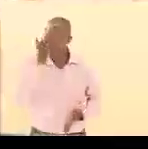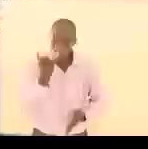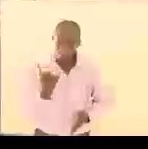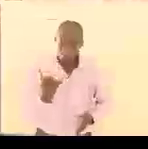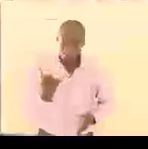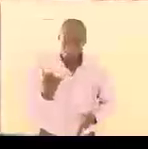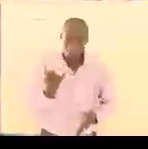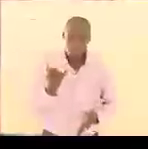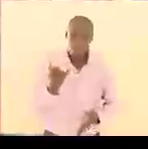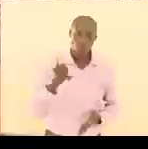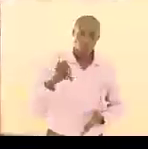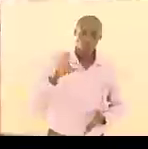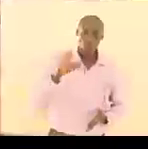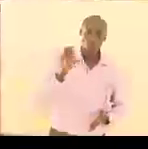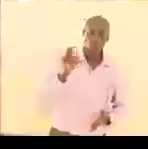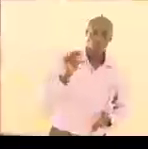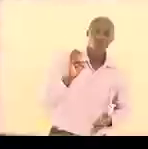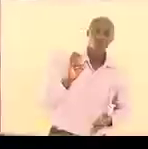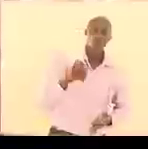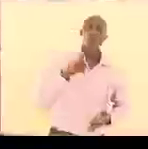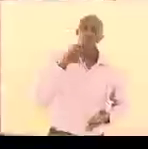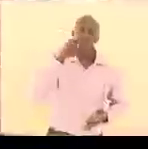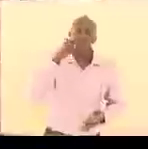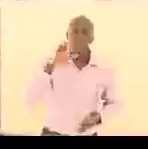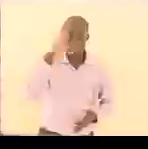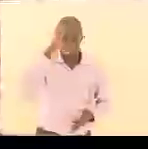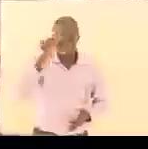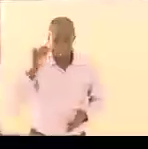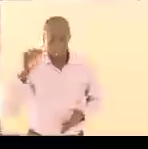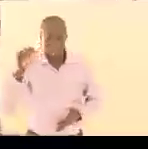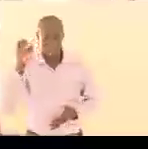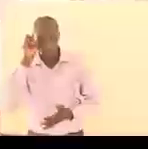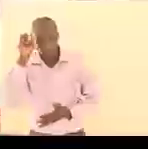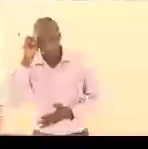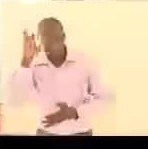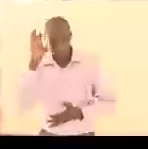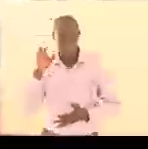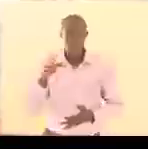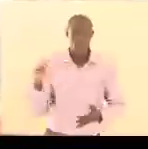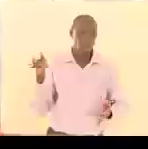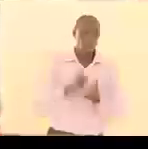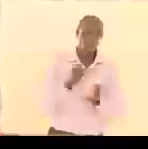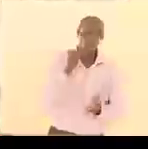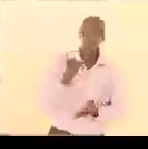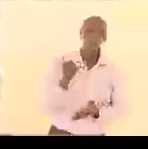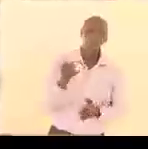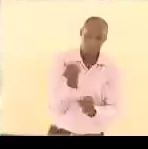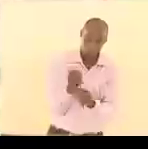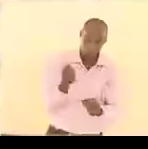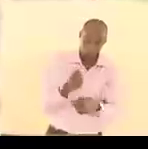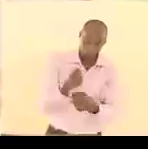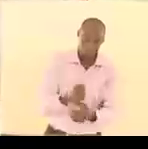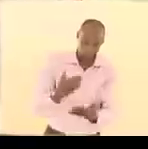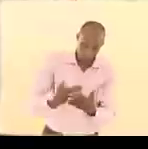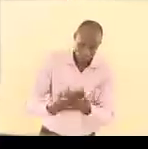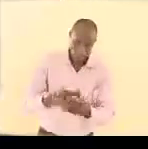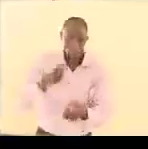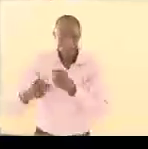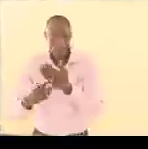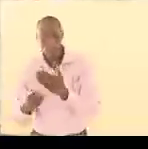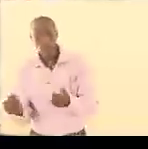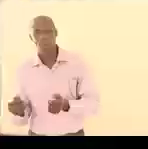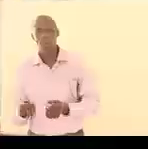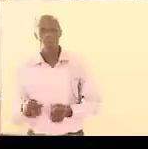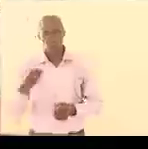that is why con men and con women and magicians and charlatans, that's why they are cashing in and smiling to the bank,